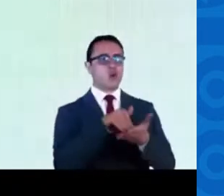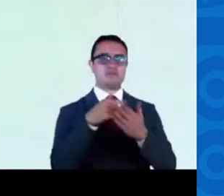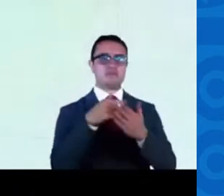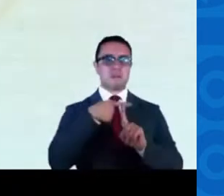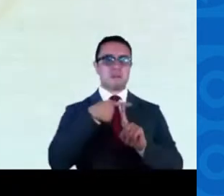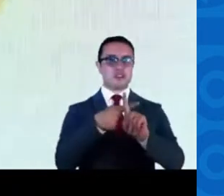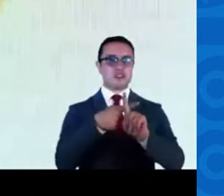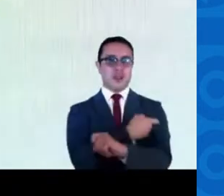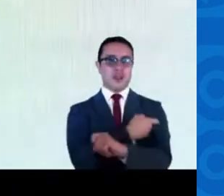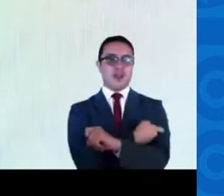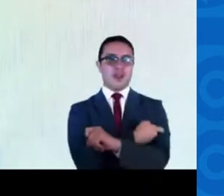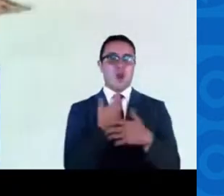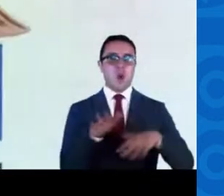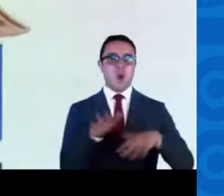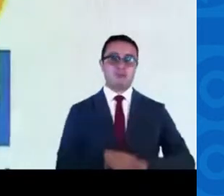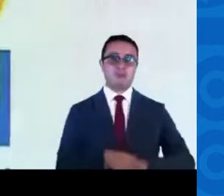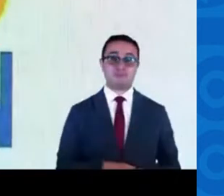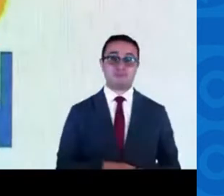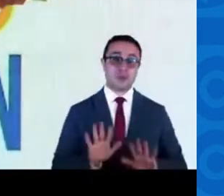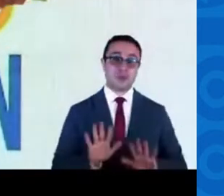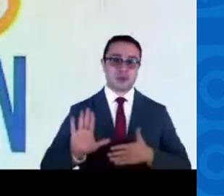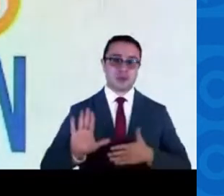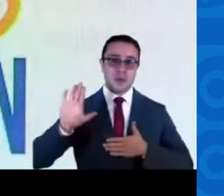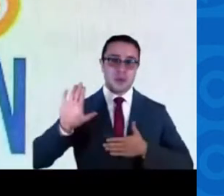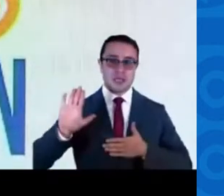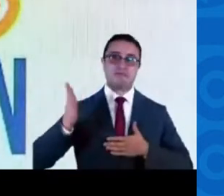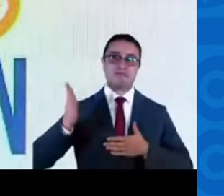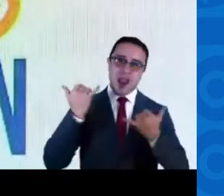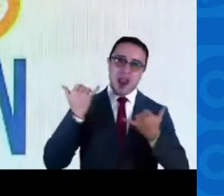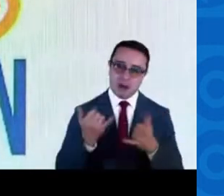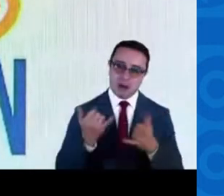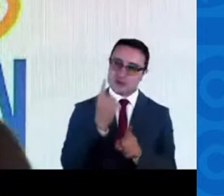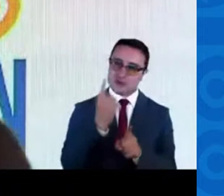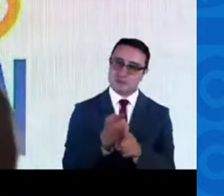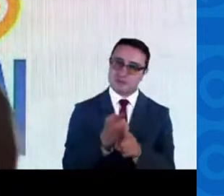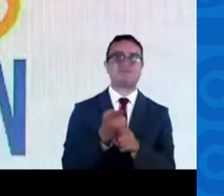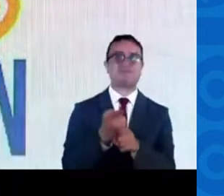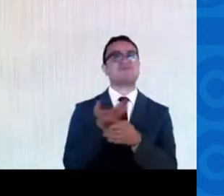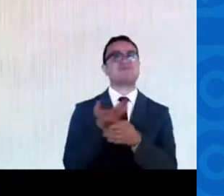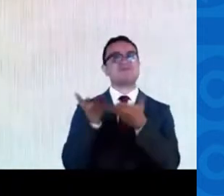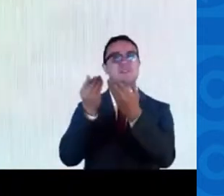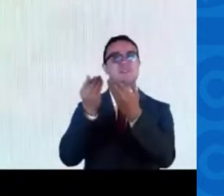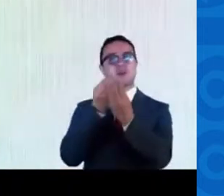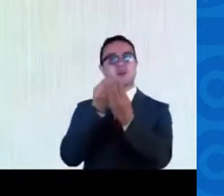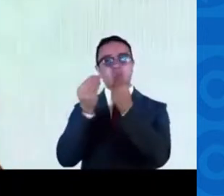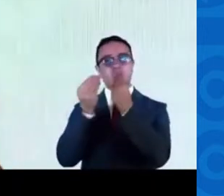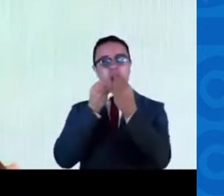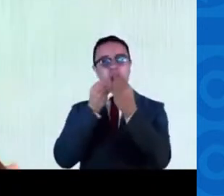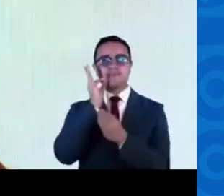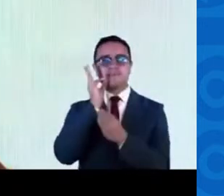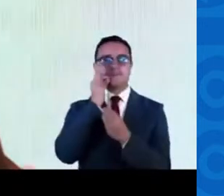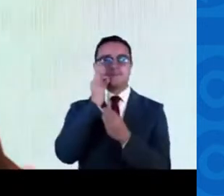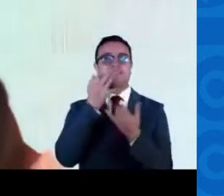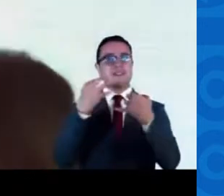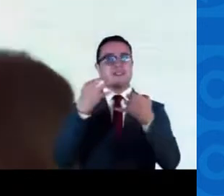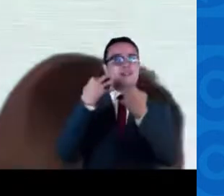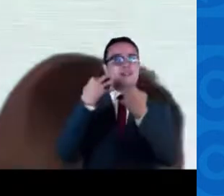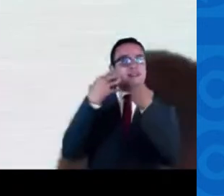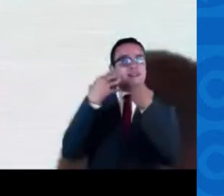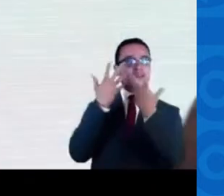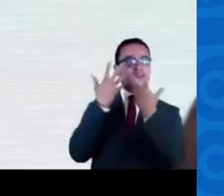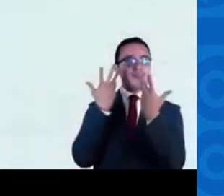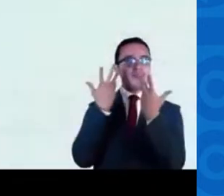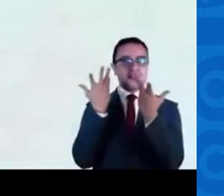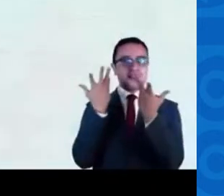Thank you to the government of Colombia, civil society organizations, the media, all of the stakeholders involved. So with this, we wrap it up. Thank